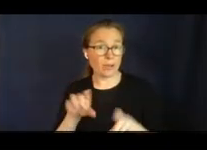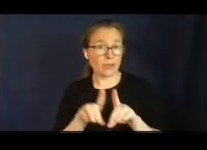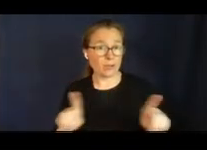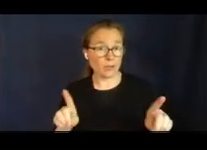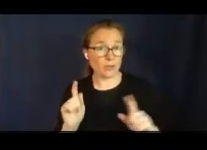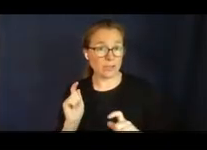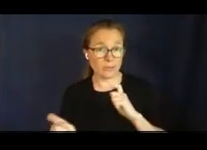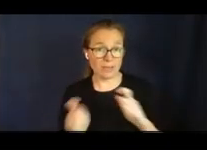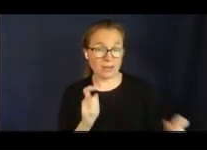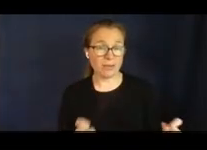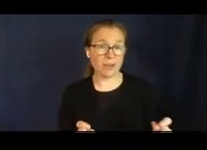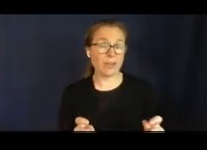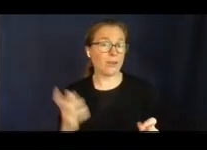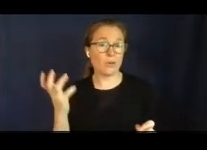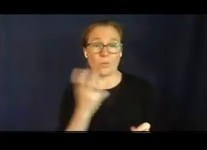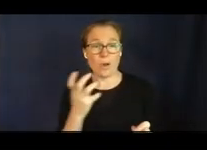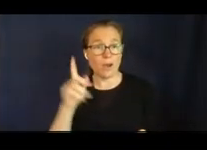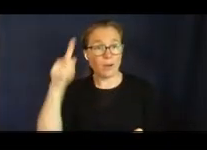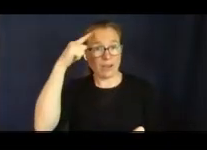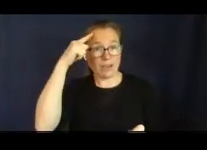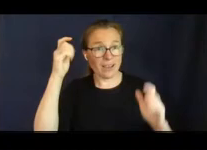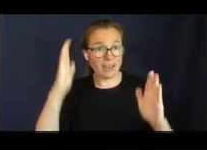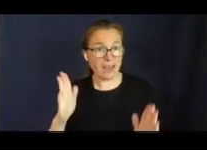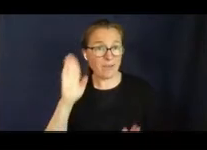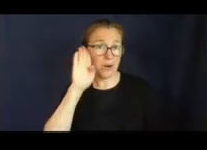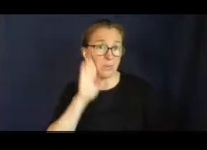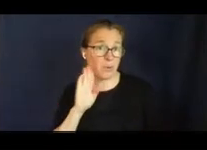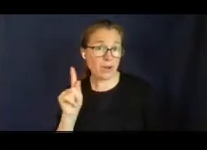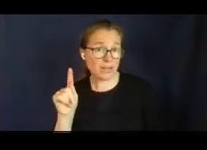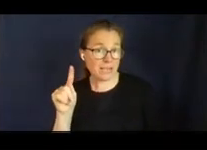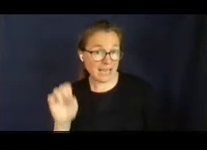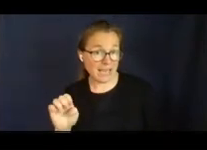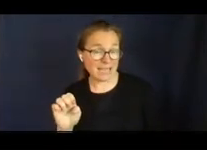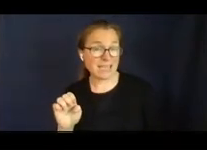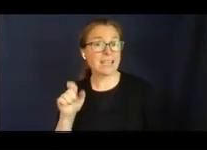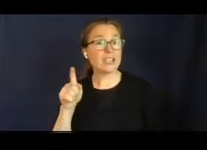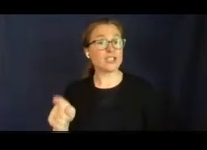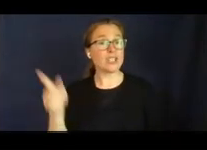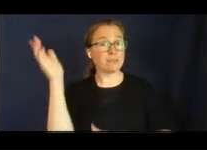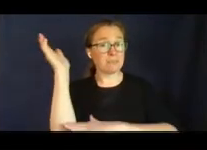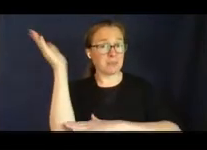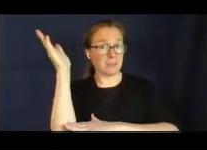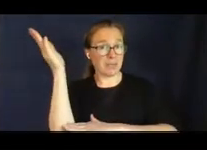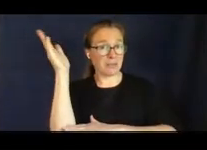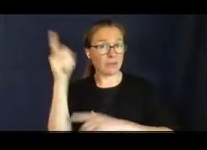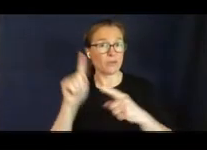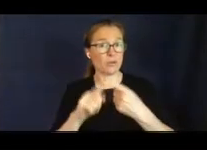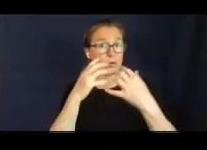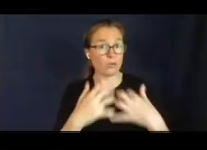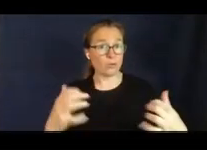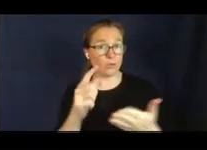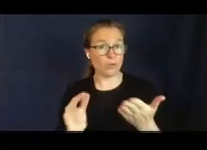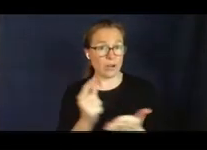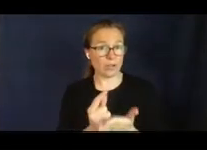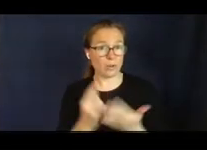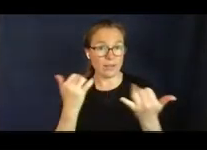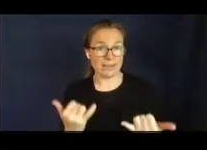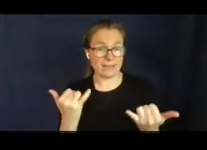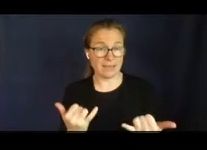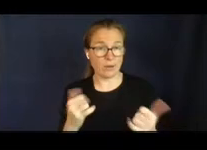honored that Governor Kay Brown provided the keynote address this year. This class of graduates has